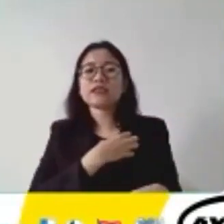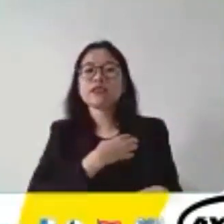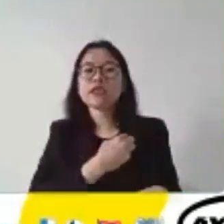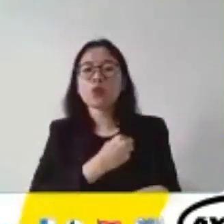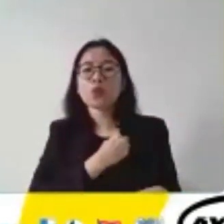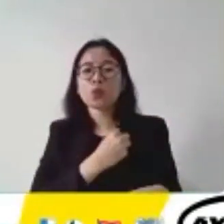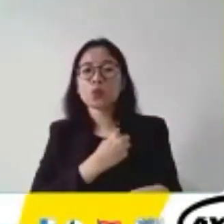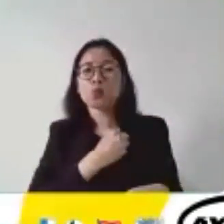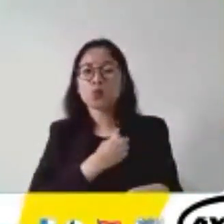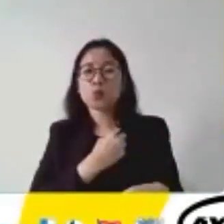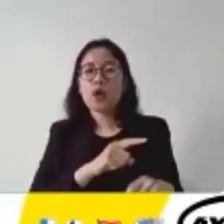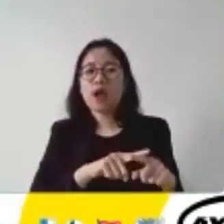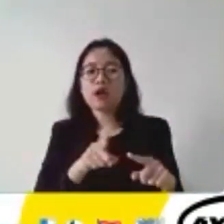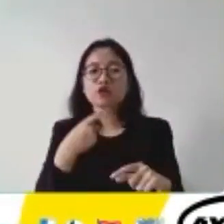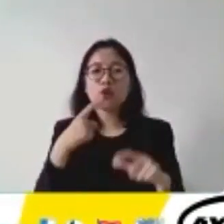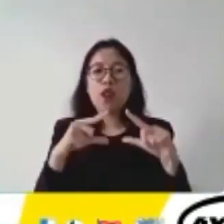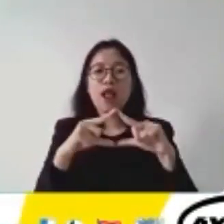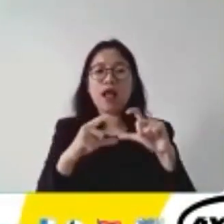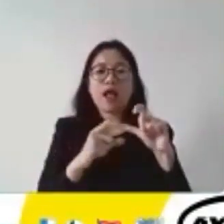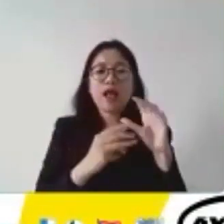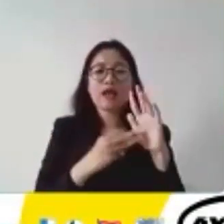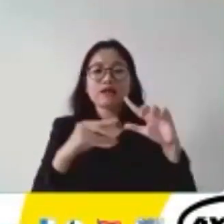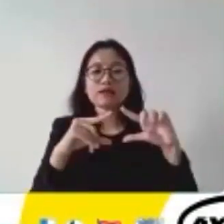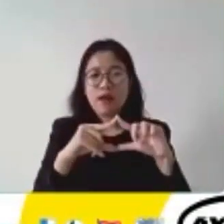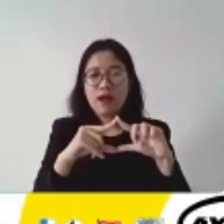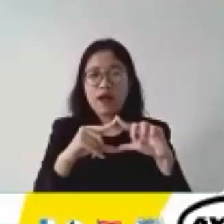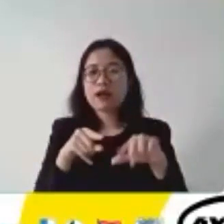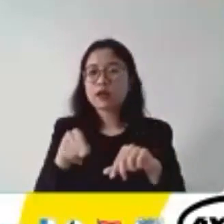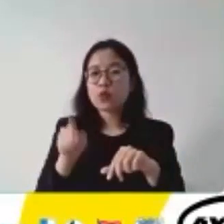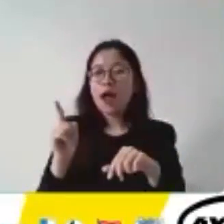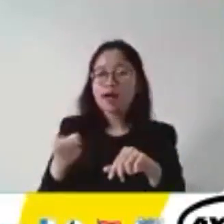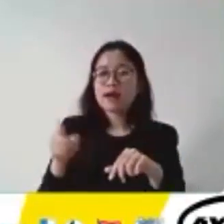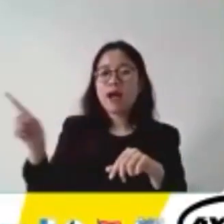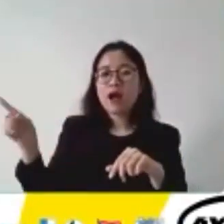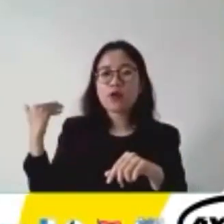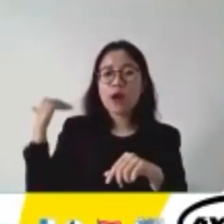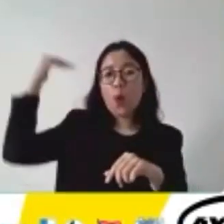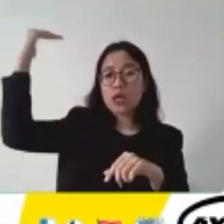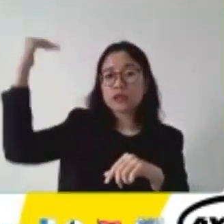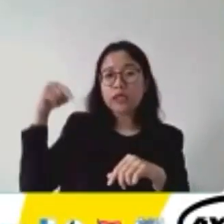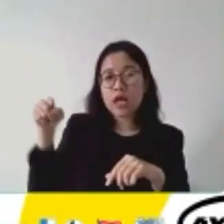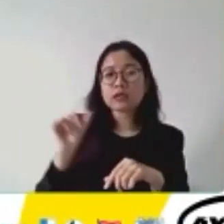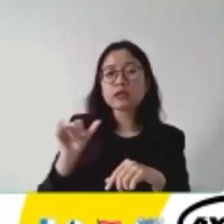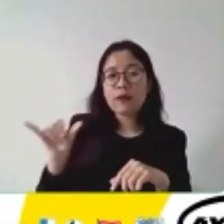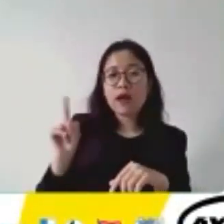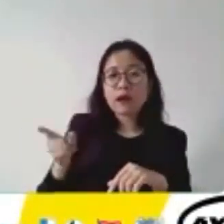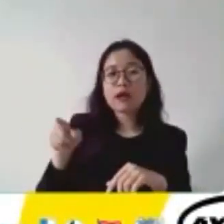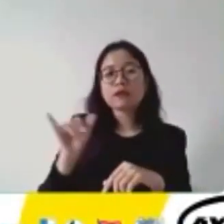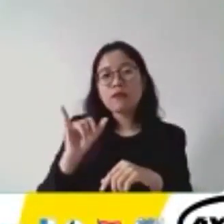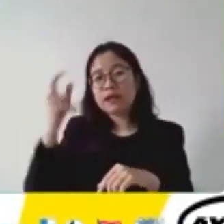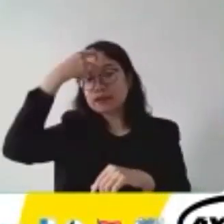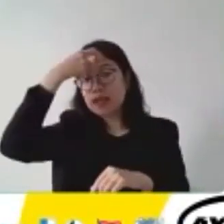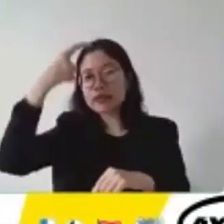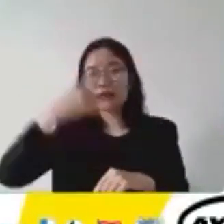stroke, lung cancer, COPD, diabetes, and then in the elderly, there'll